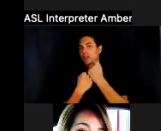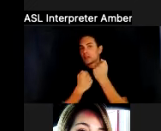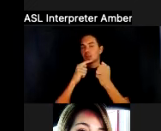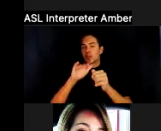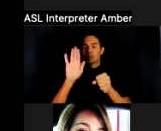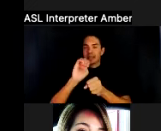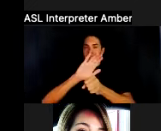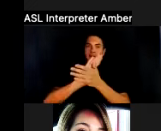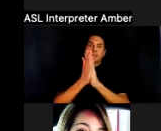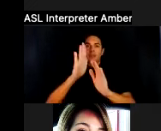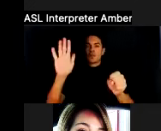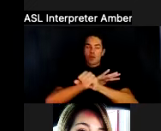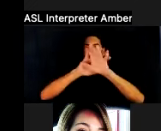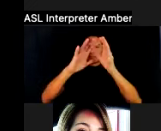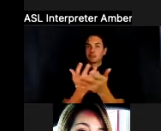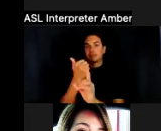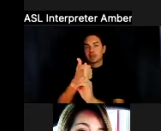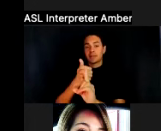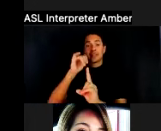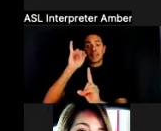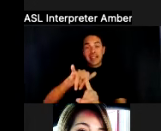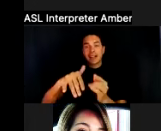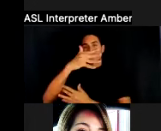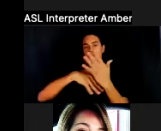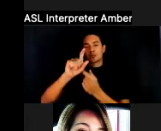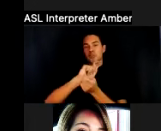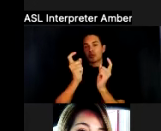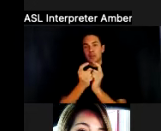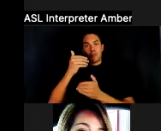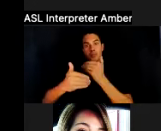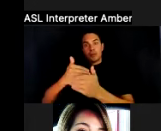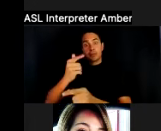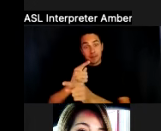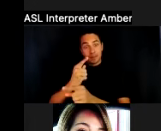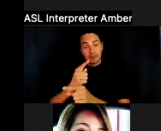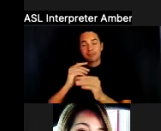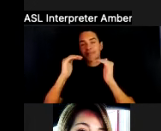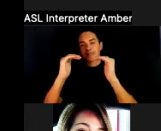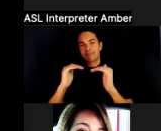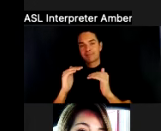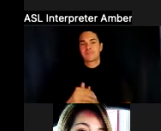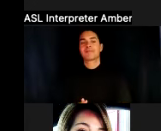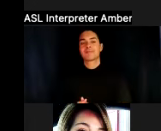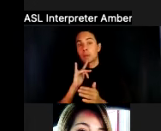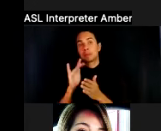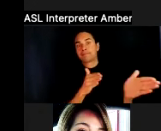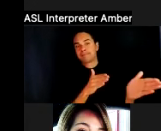part of that social change process, right? Want to go to the next slide, Deb?